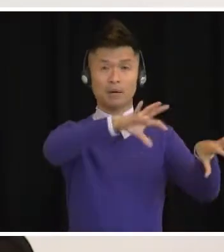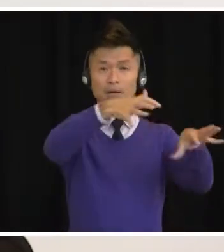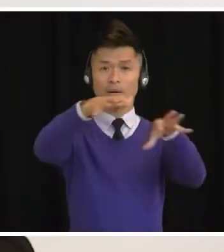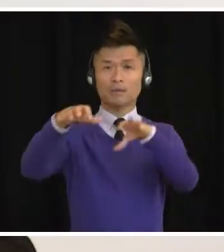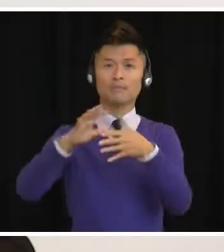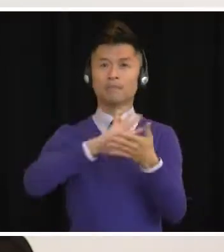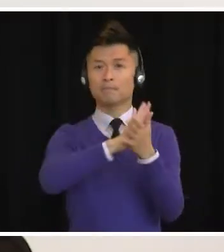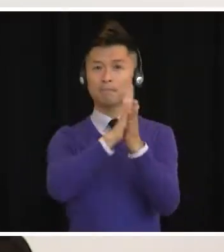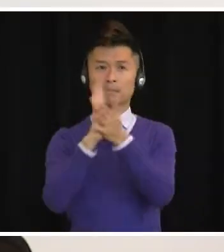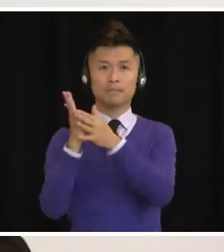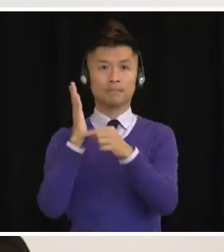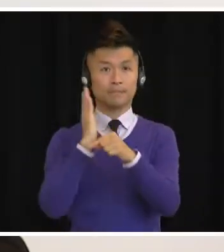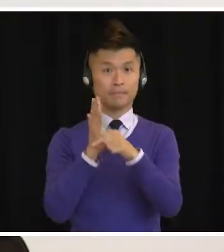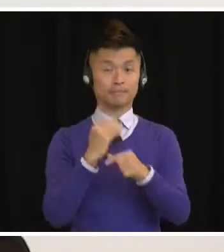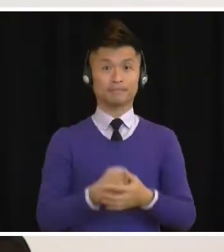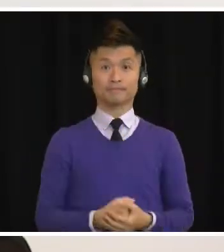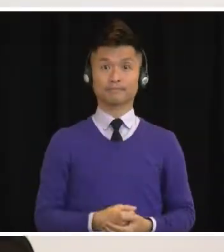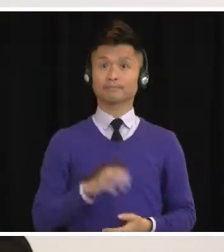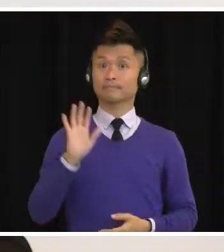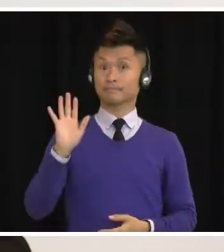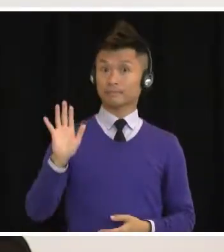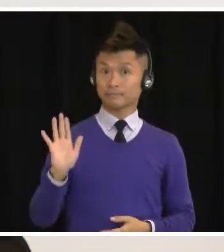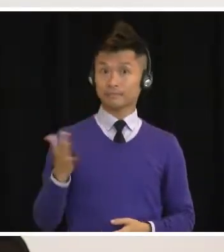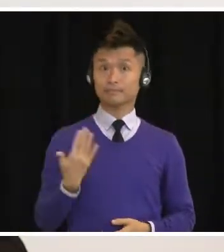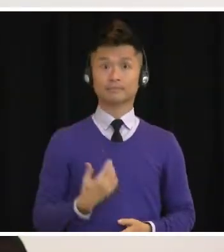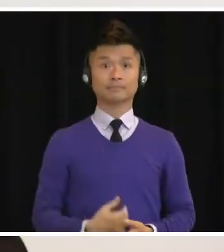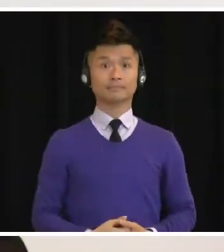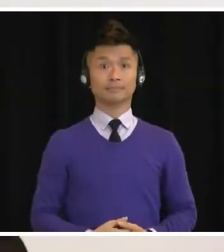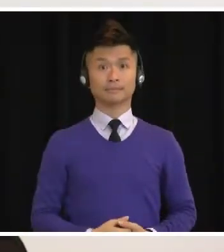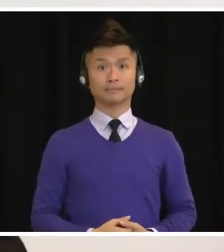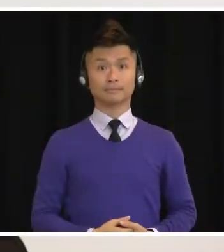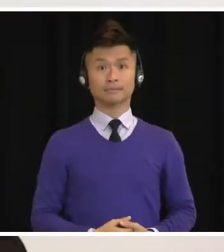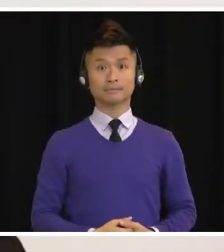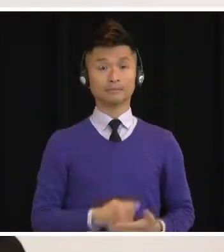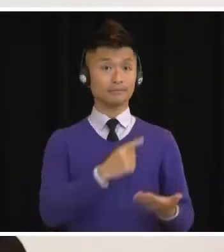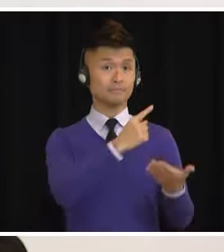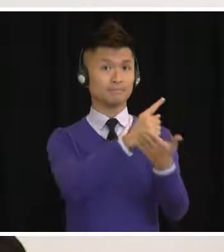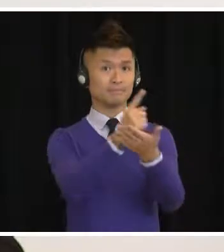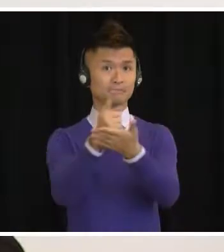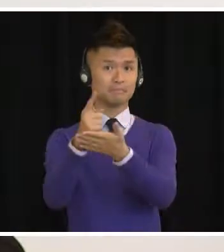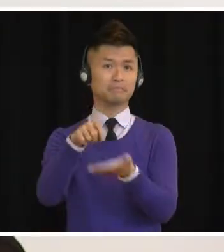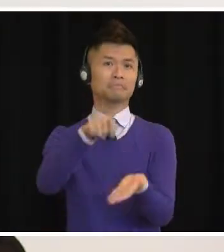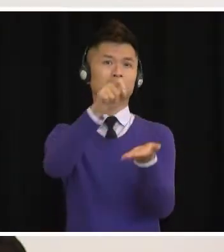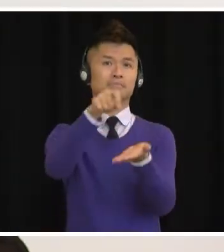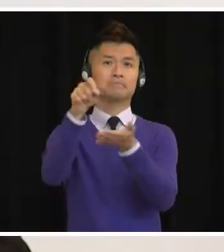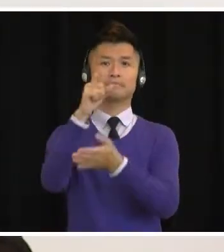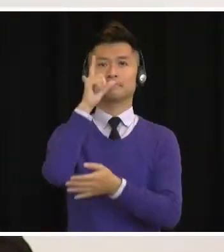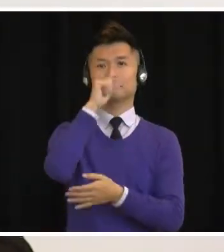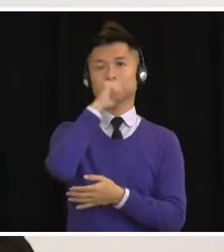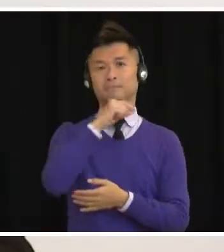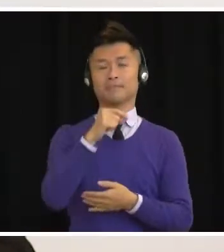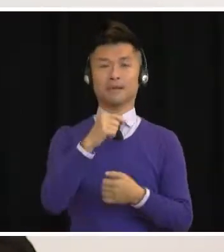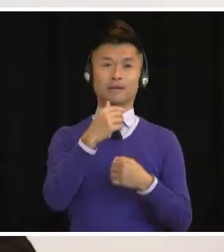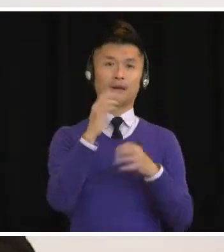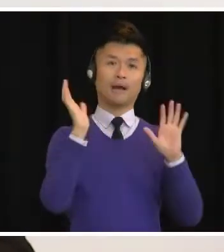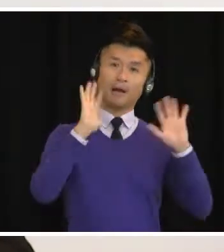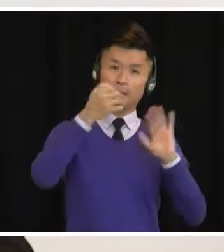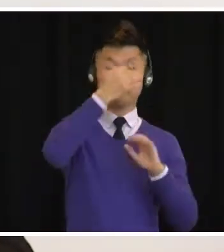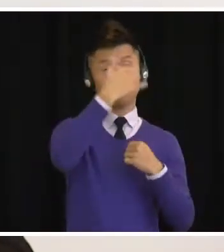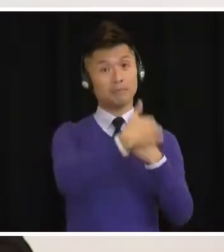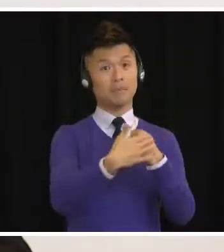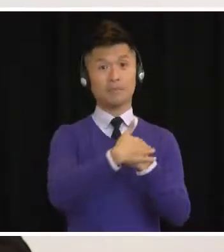still insist that you have to protect children in these ages,